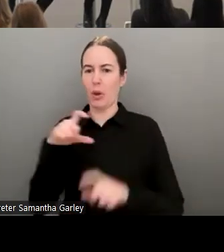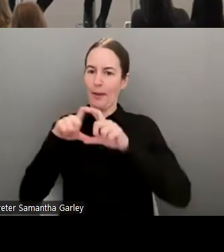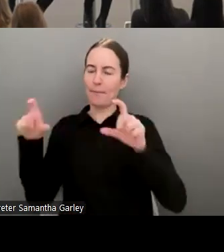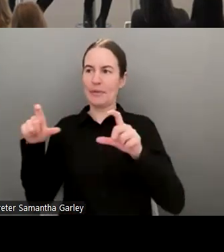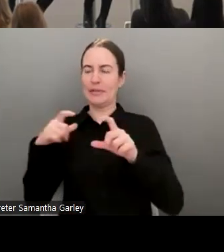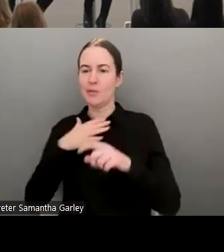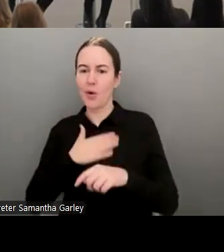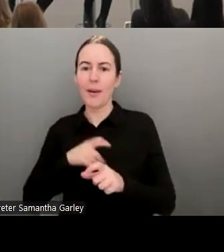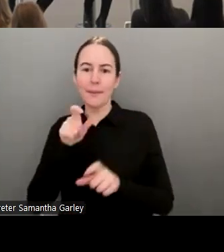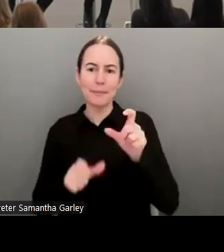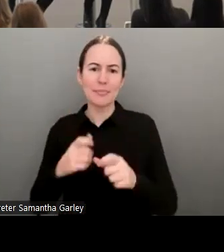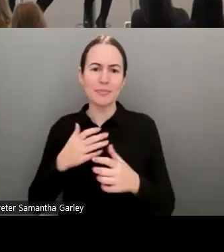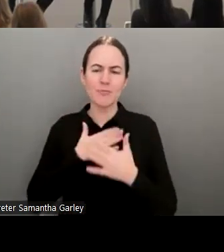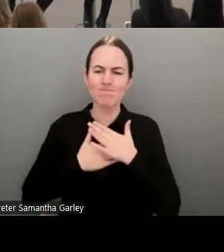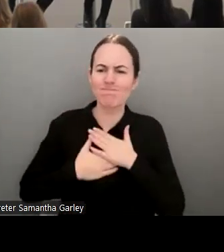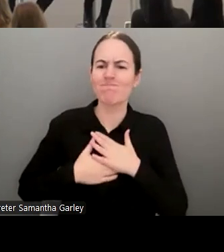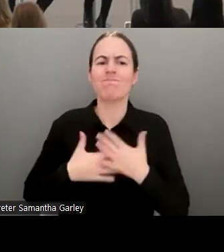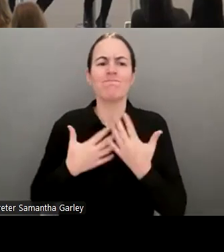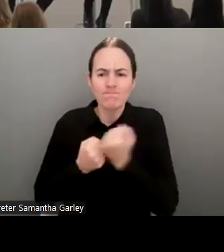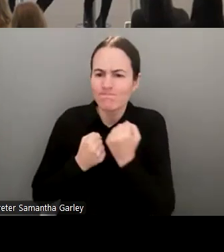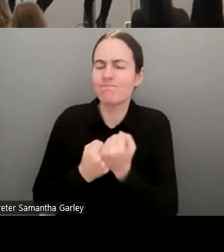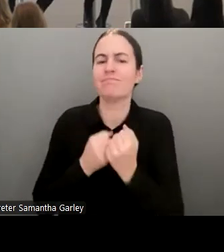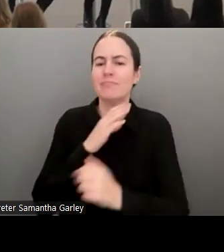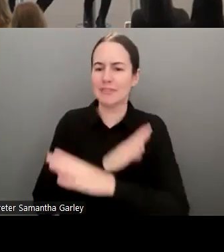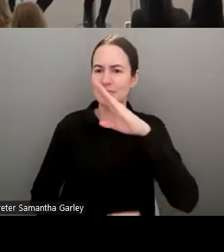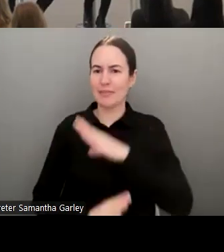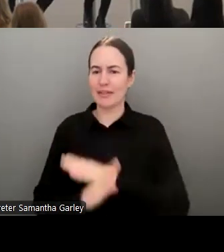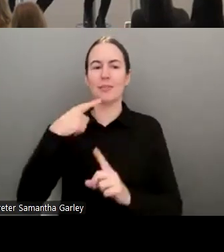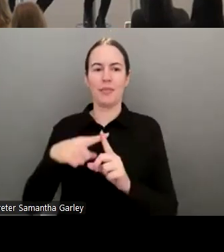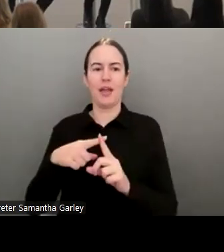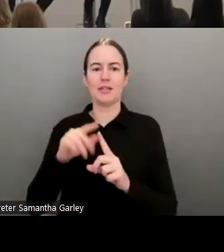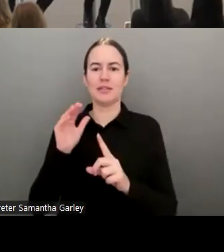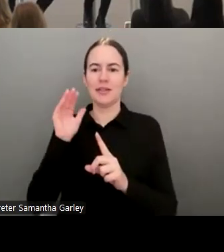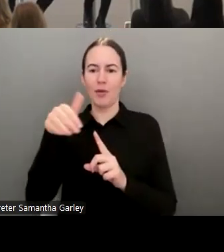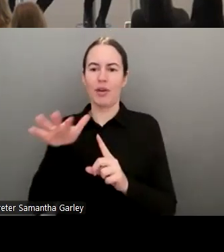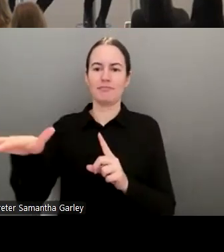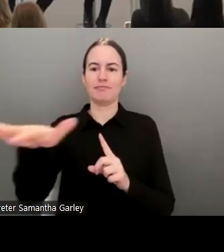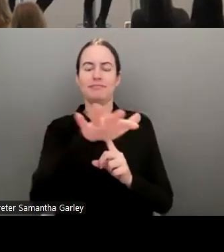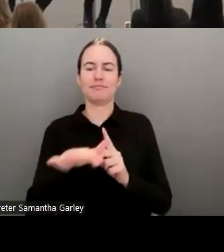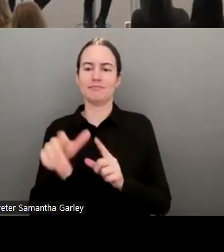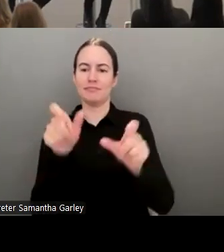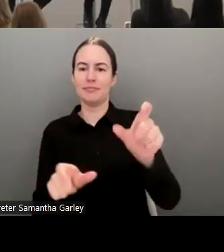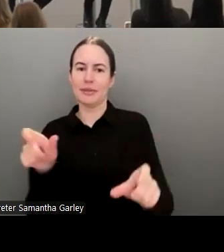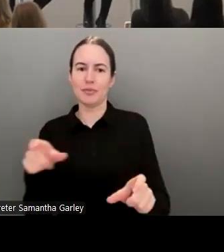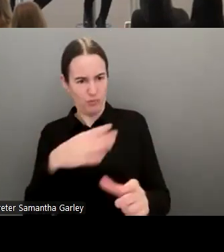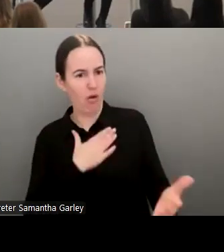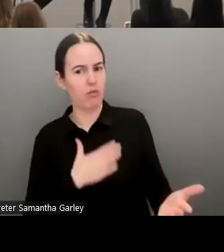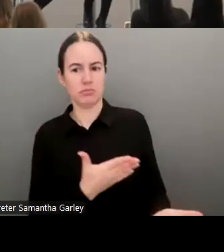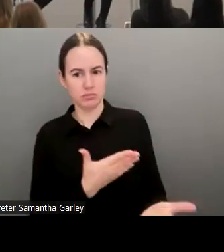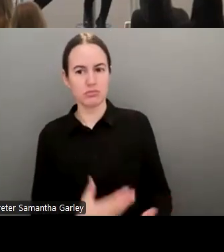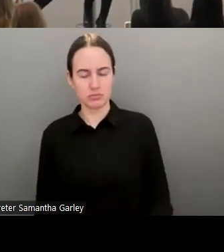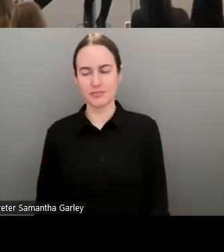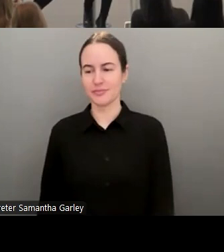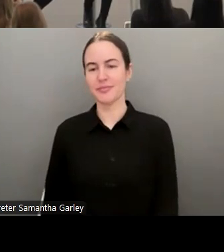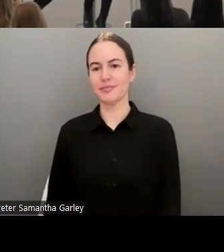passionate people in accessibility in the organization. And it's also driven by demand of our customers.